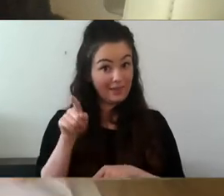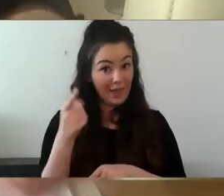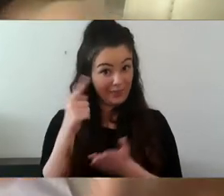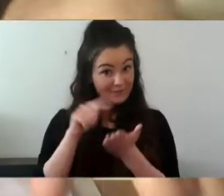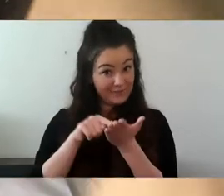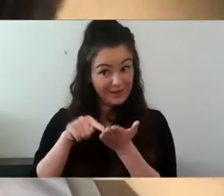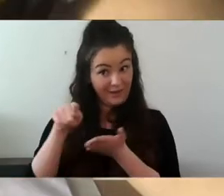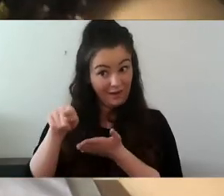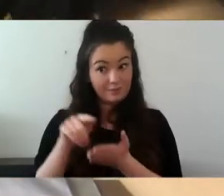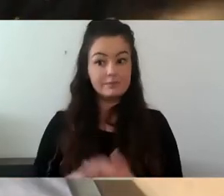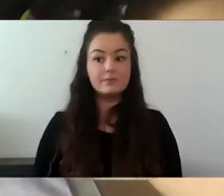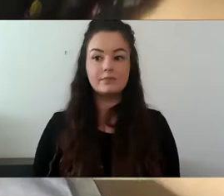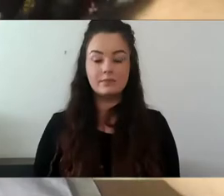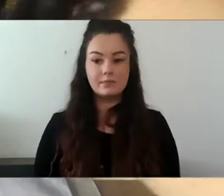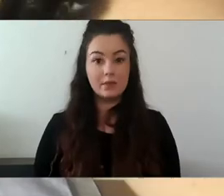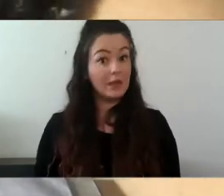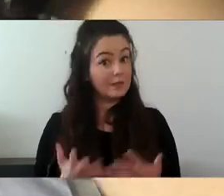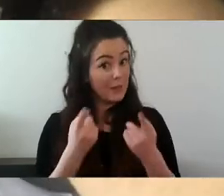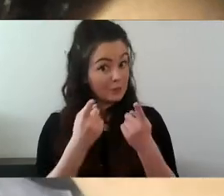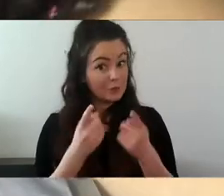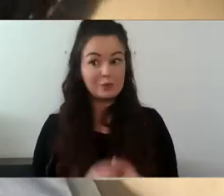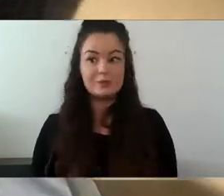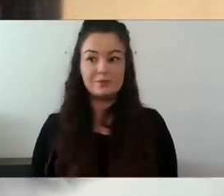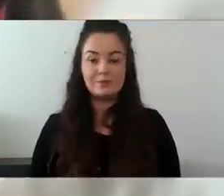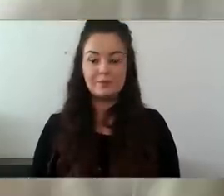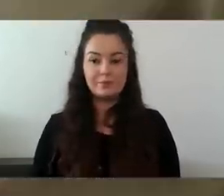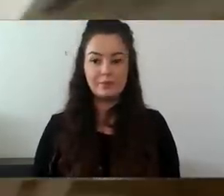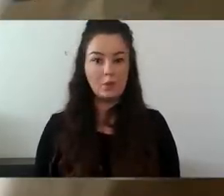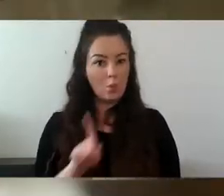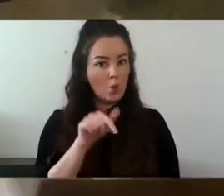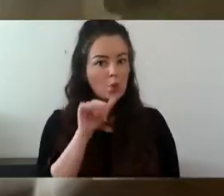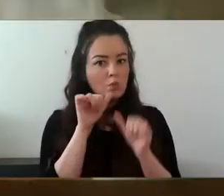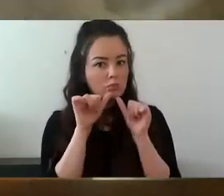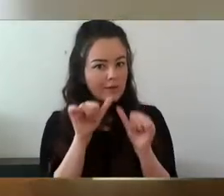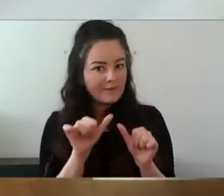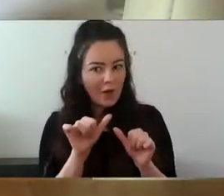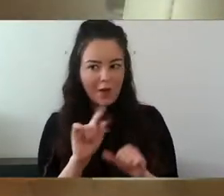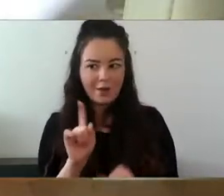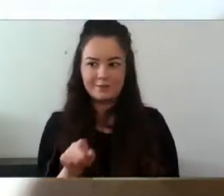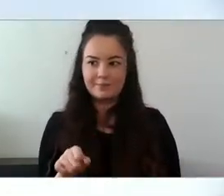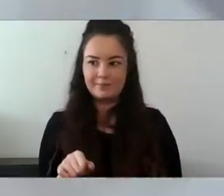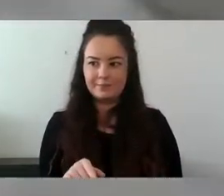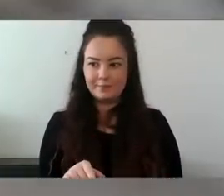Like that. So that's up to you, which you would prefer to do.